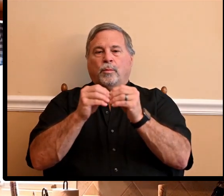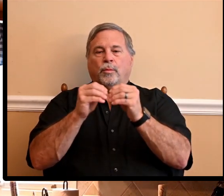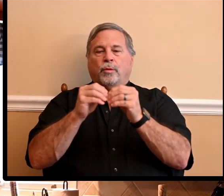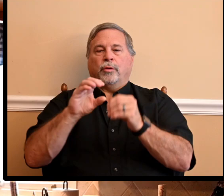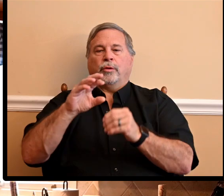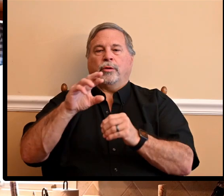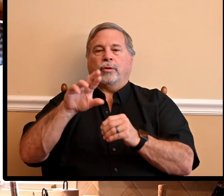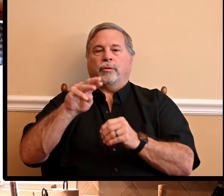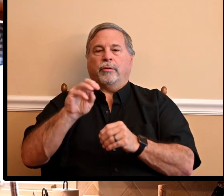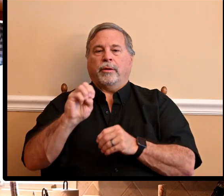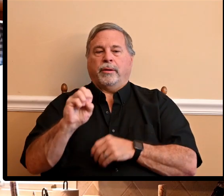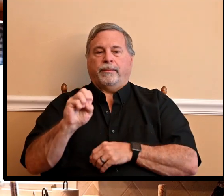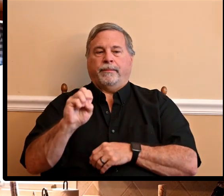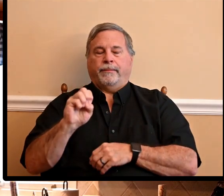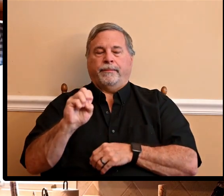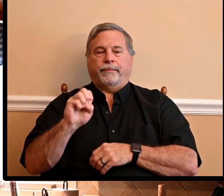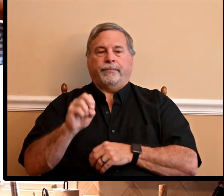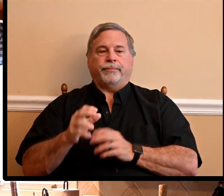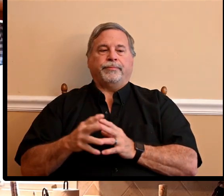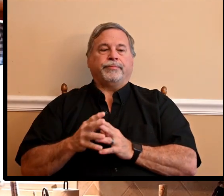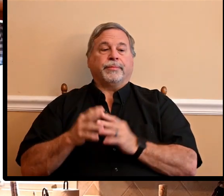A little more whipped cream.